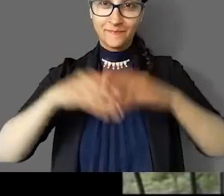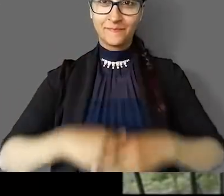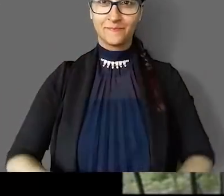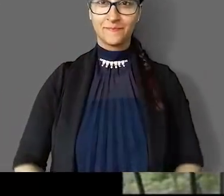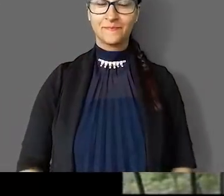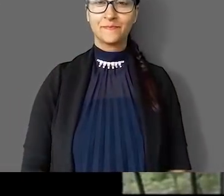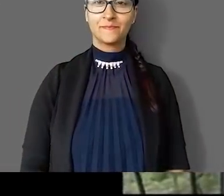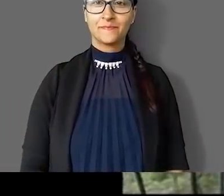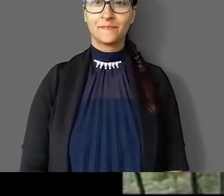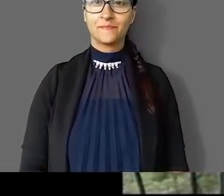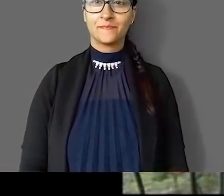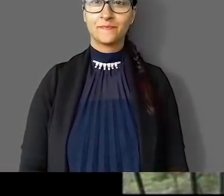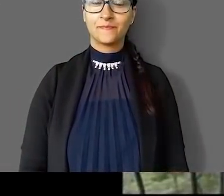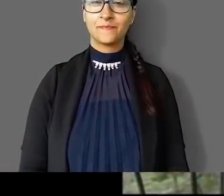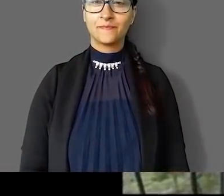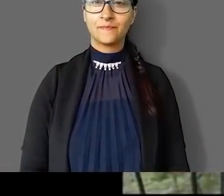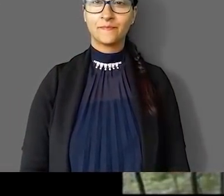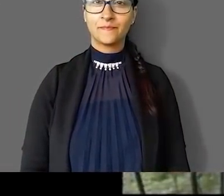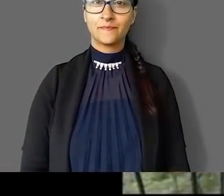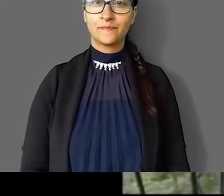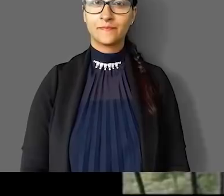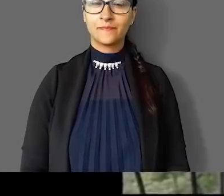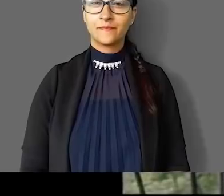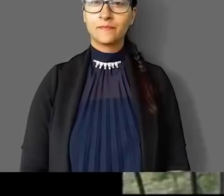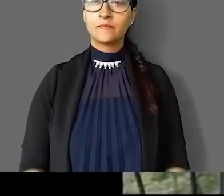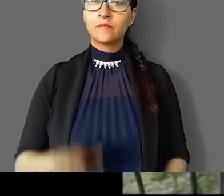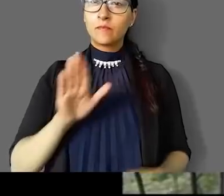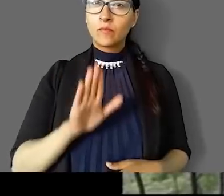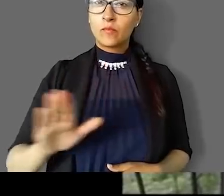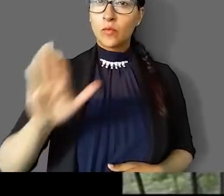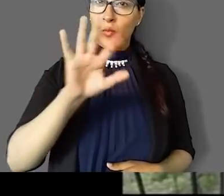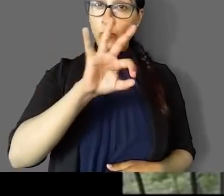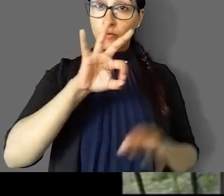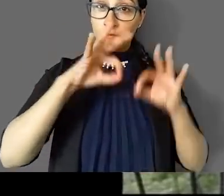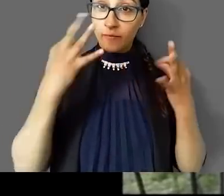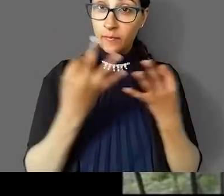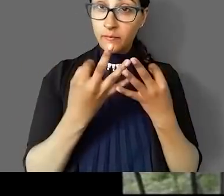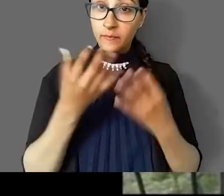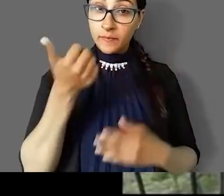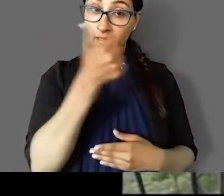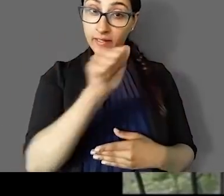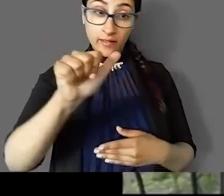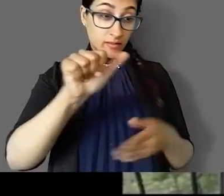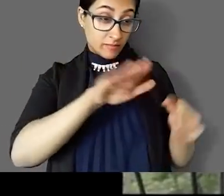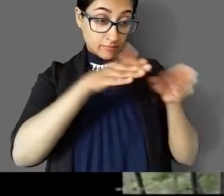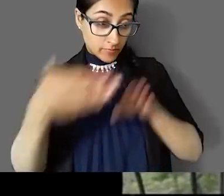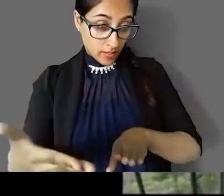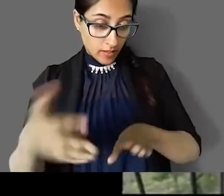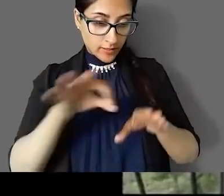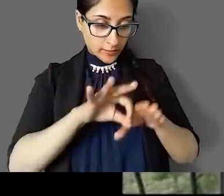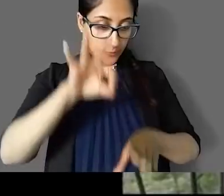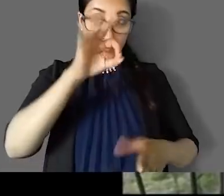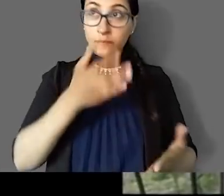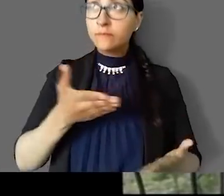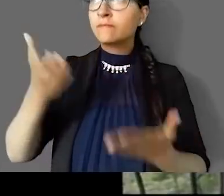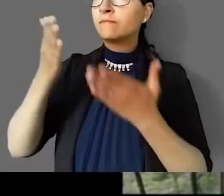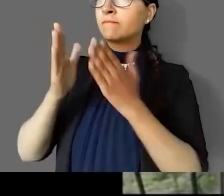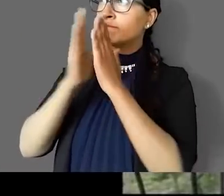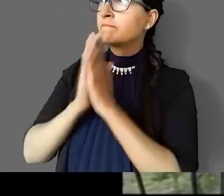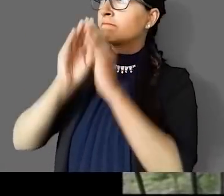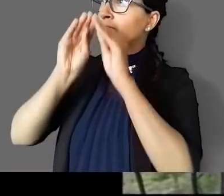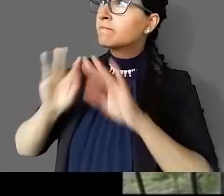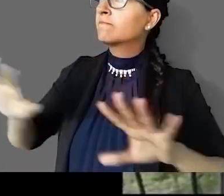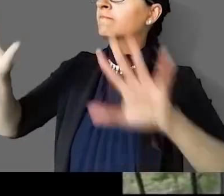I pray also for the eternal peace and rest of the souls of all the deceased members of your